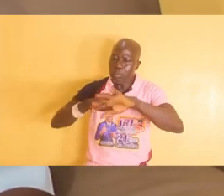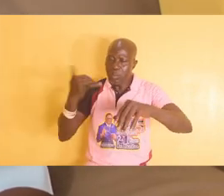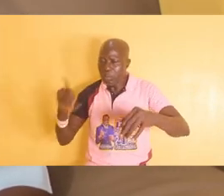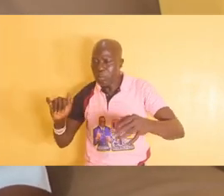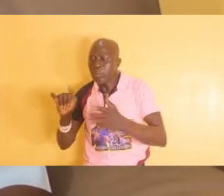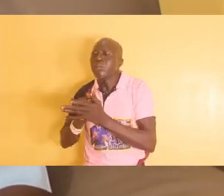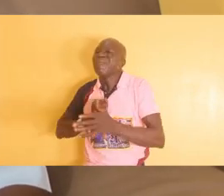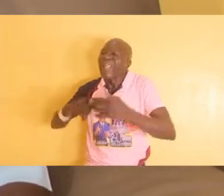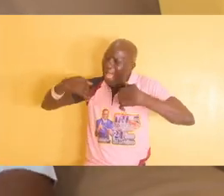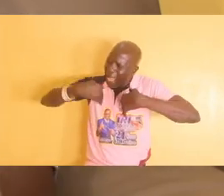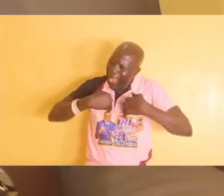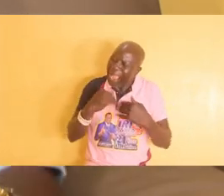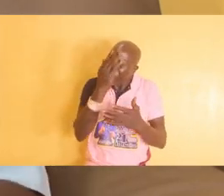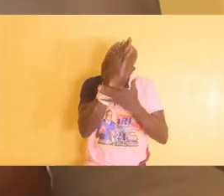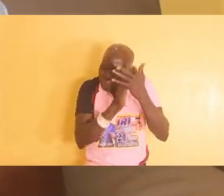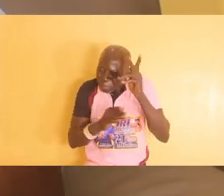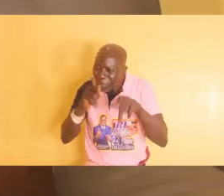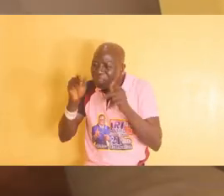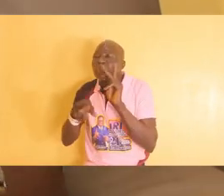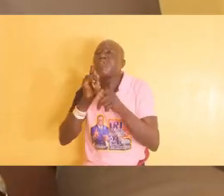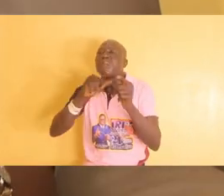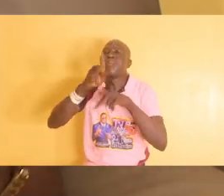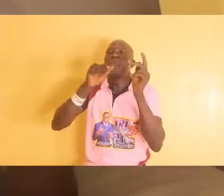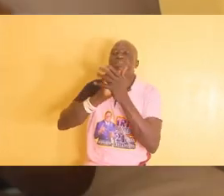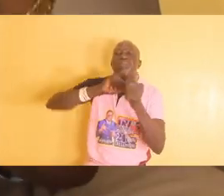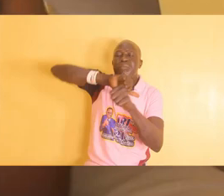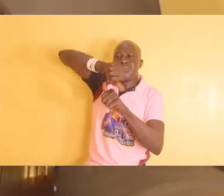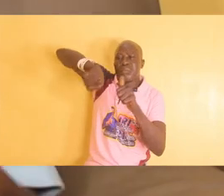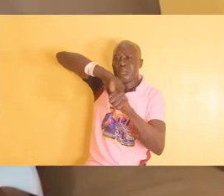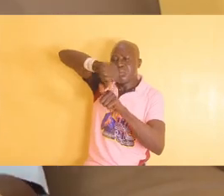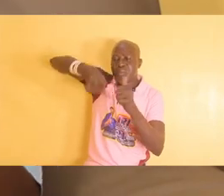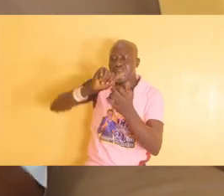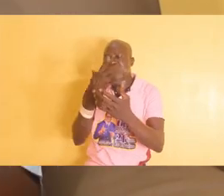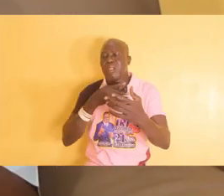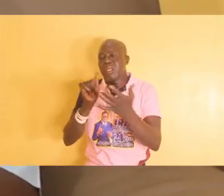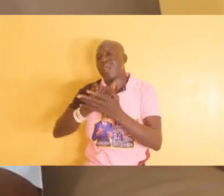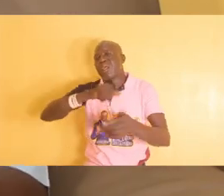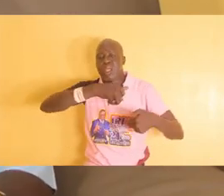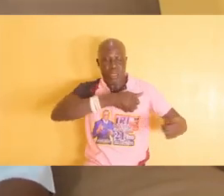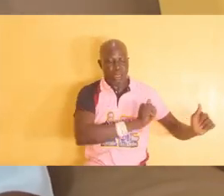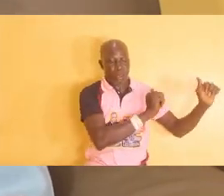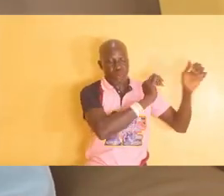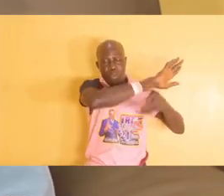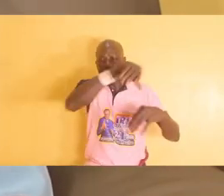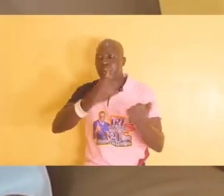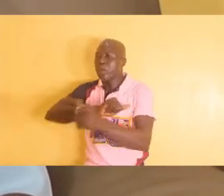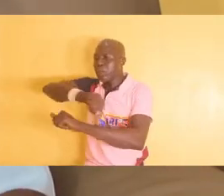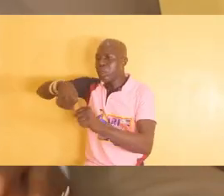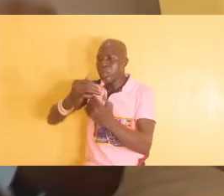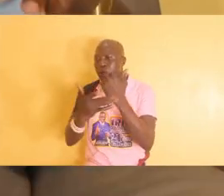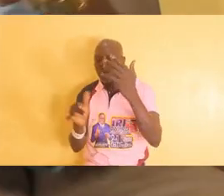calling on them. I'm talking about the people that were anointed. As an apostle,